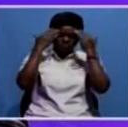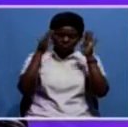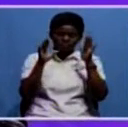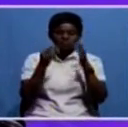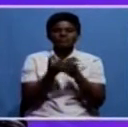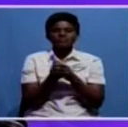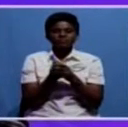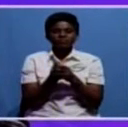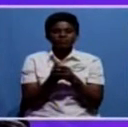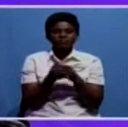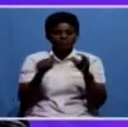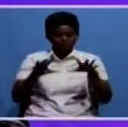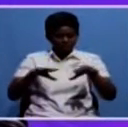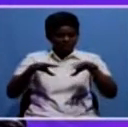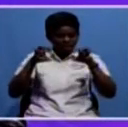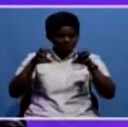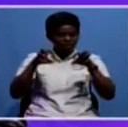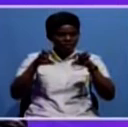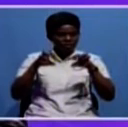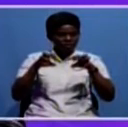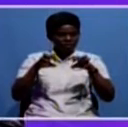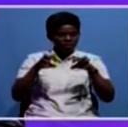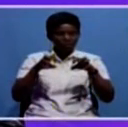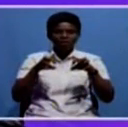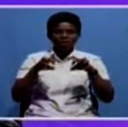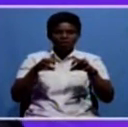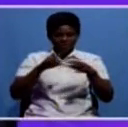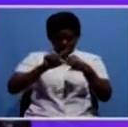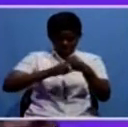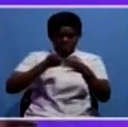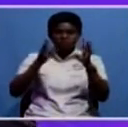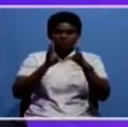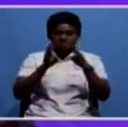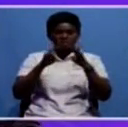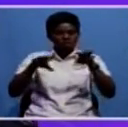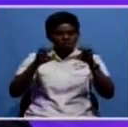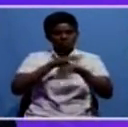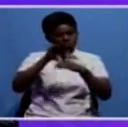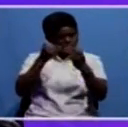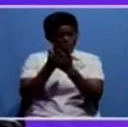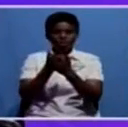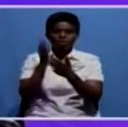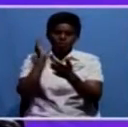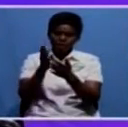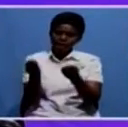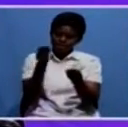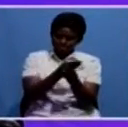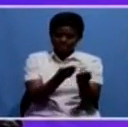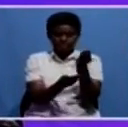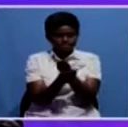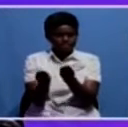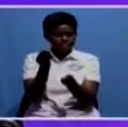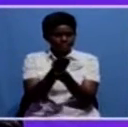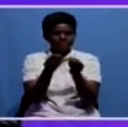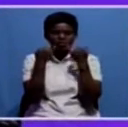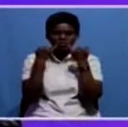I think at the next cabinet or the one after that, she should be able now to put all this information,